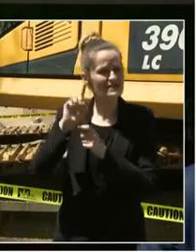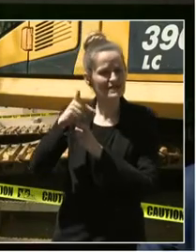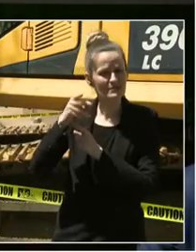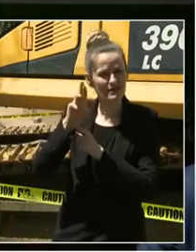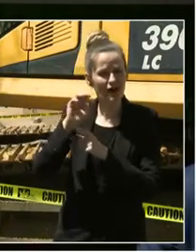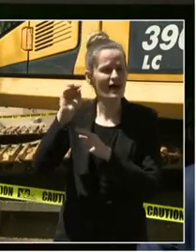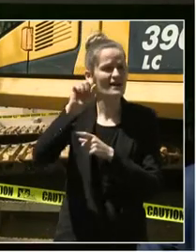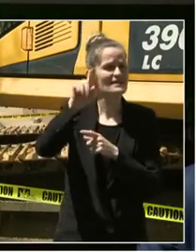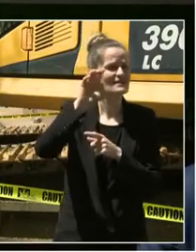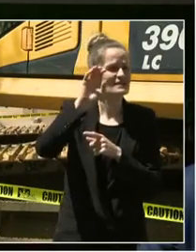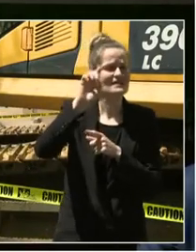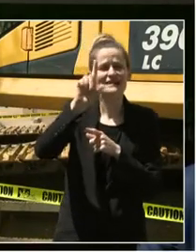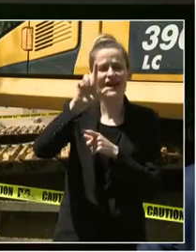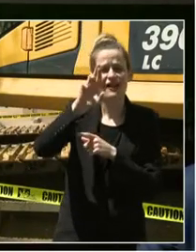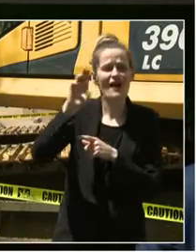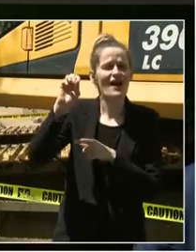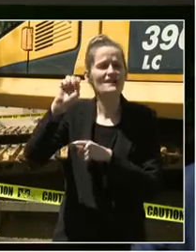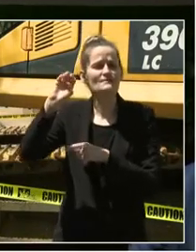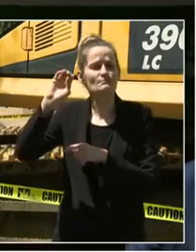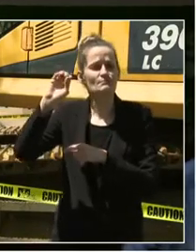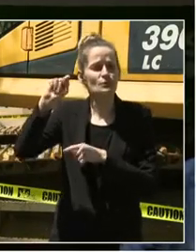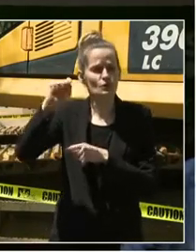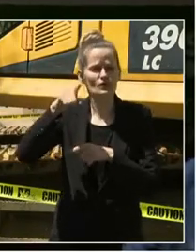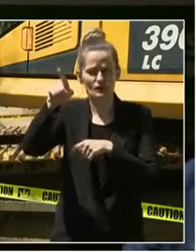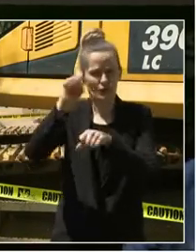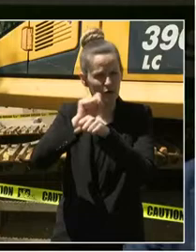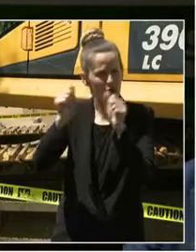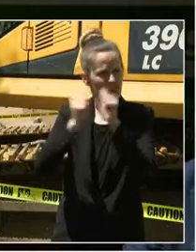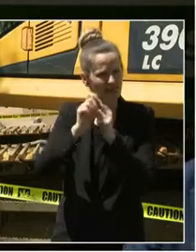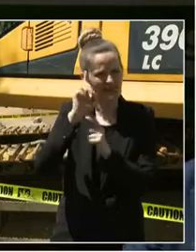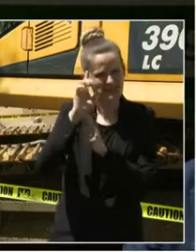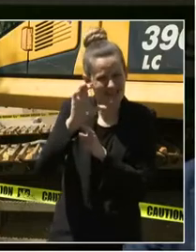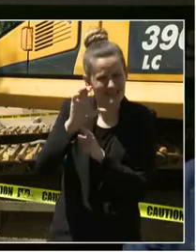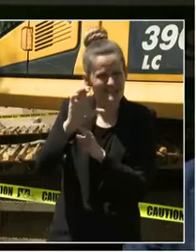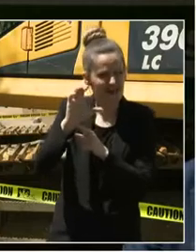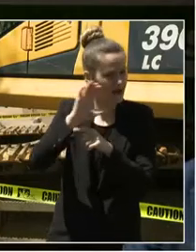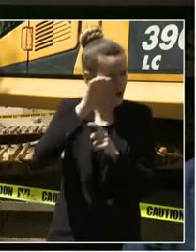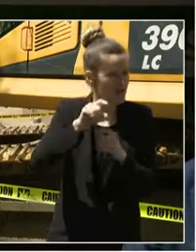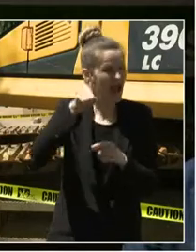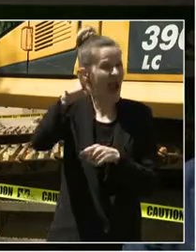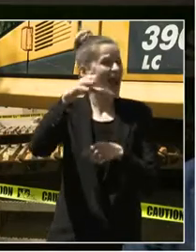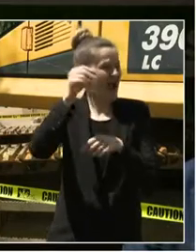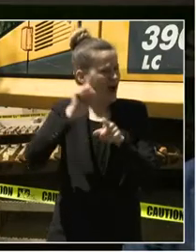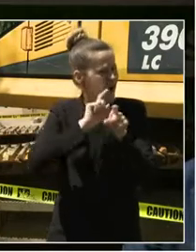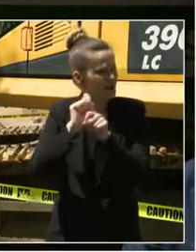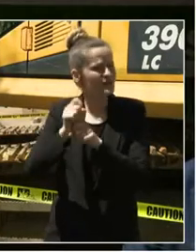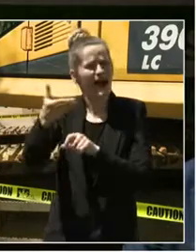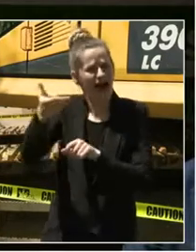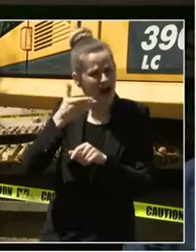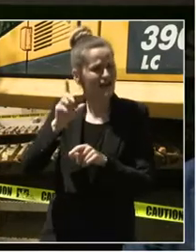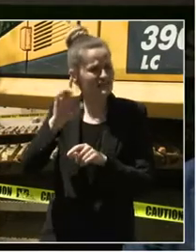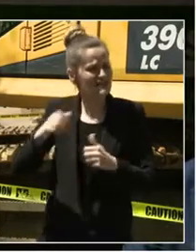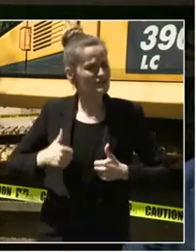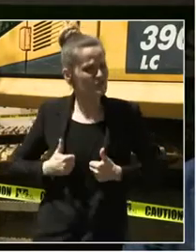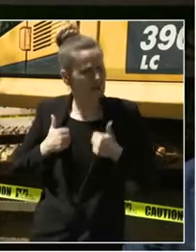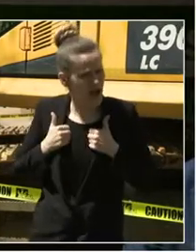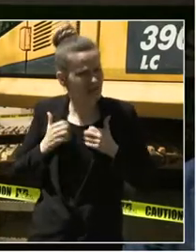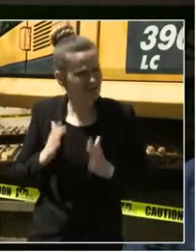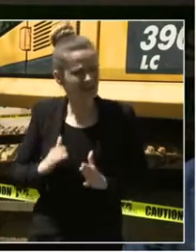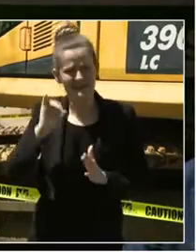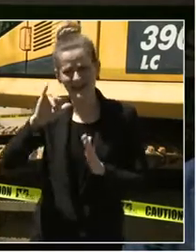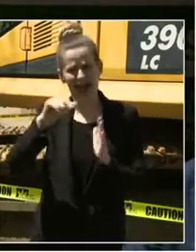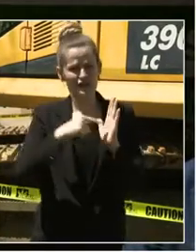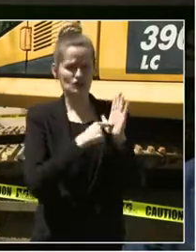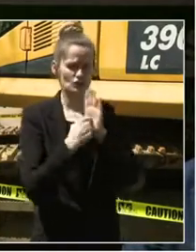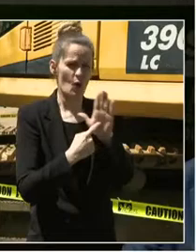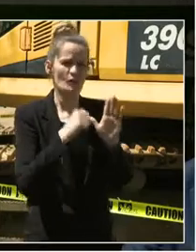D.C. companies and hire D.C. residents to amplify not only the beautiful product that we will